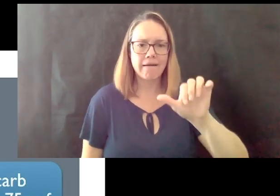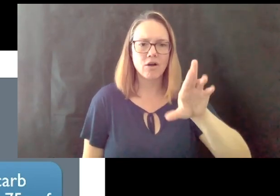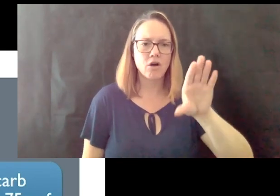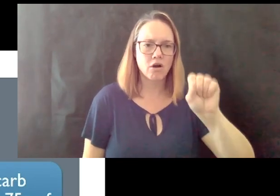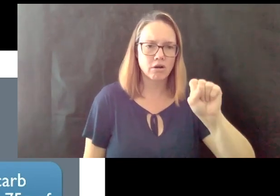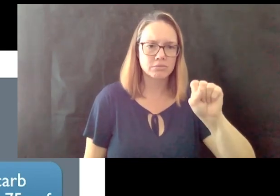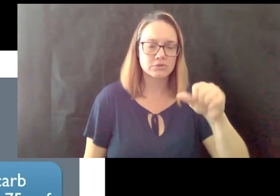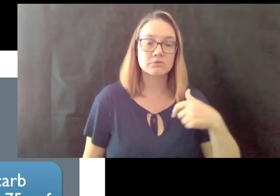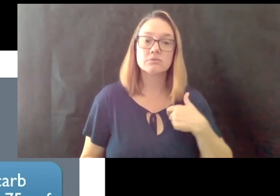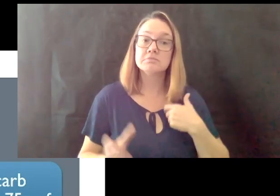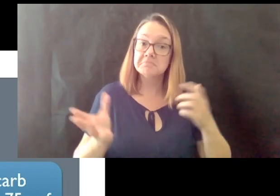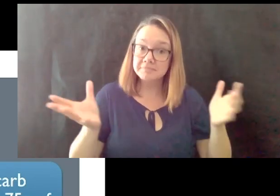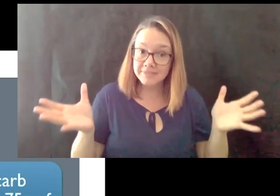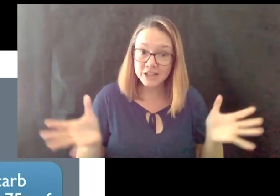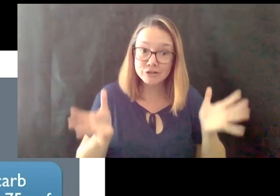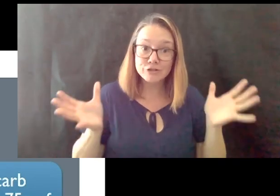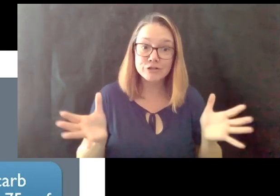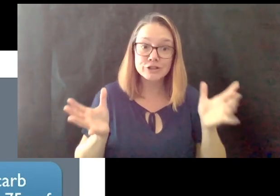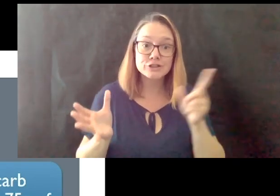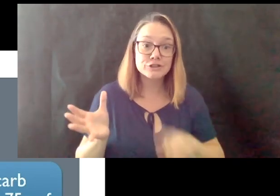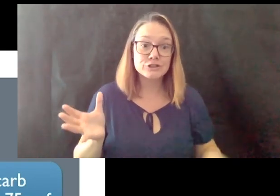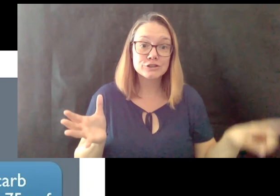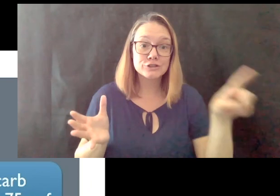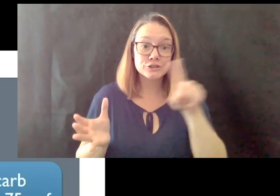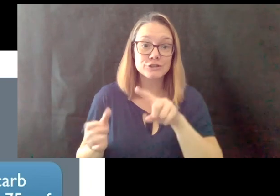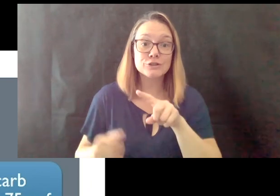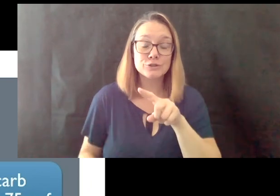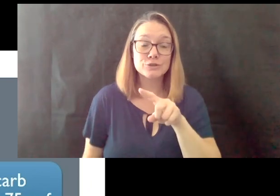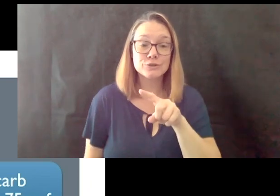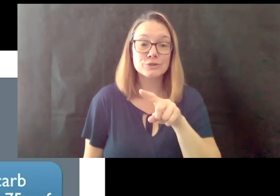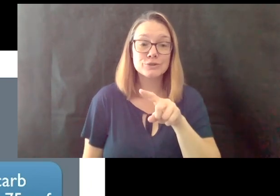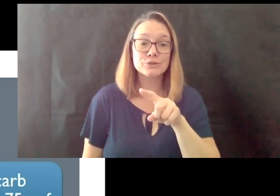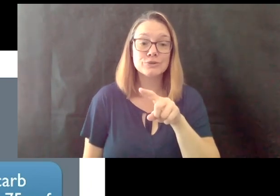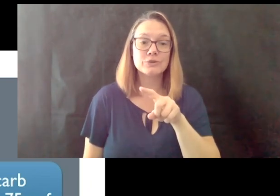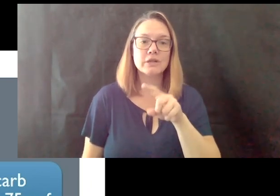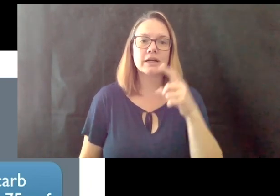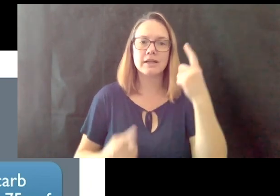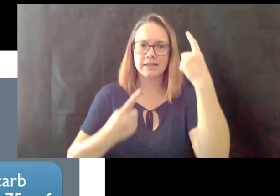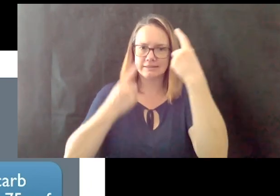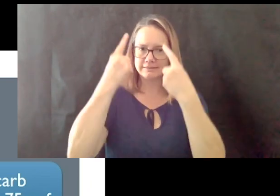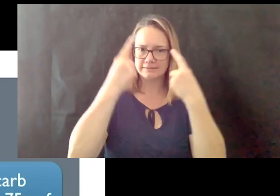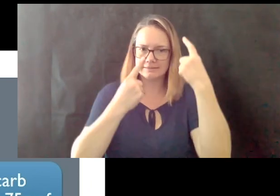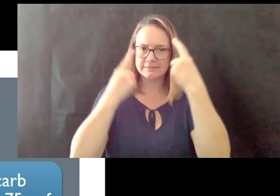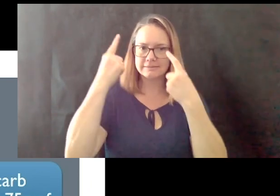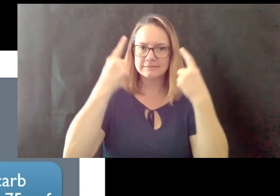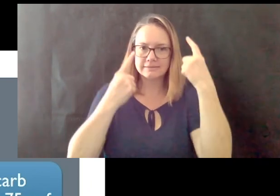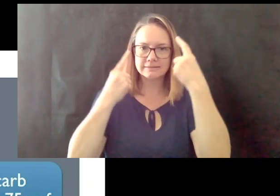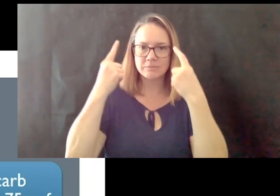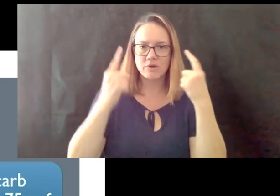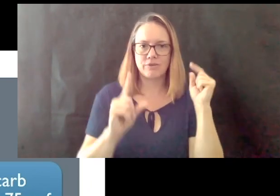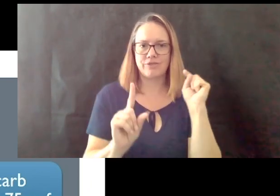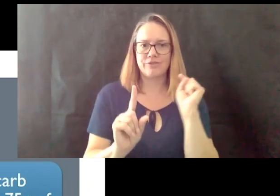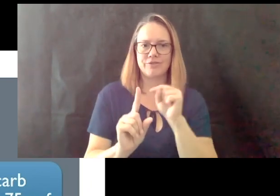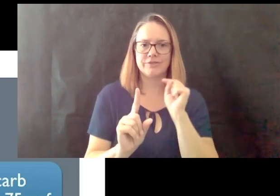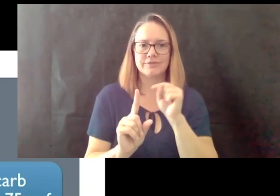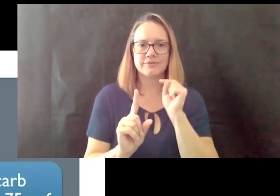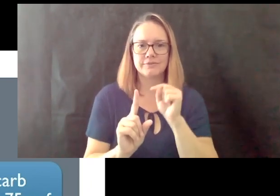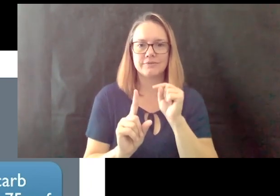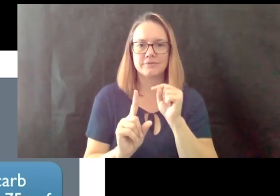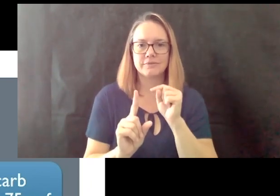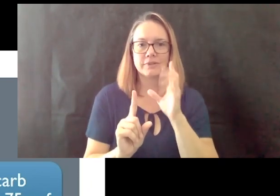in carbohydrates. And so I would like to encourage, you know, the folks in the audience listening to kind of consider some of